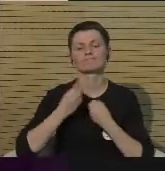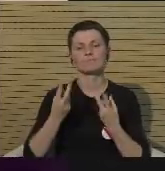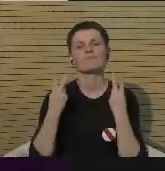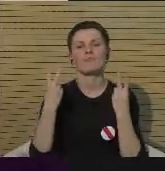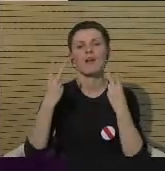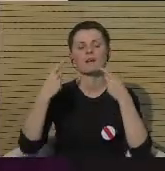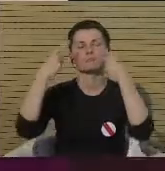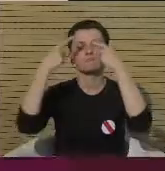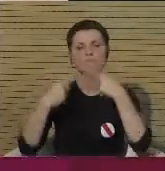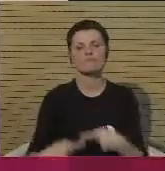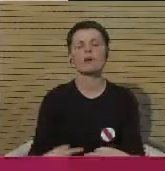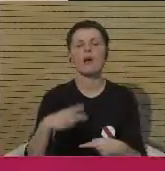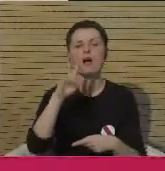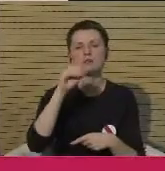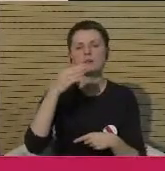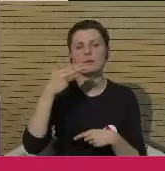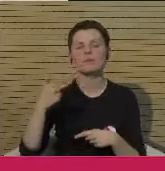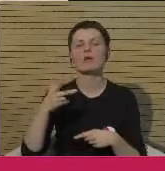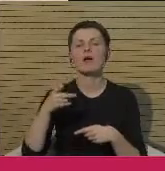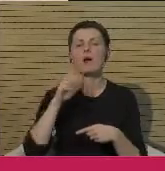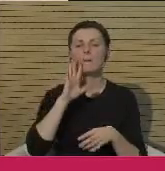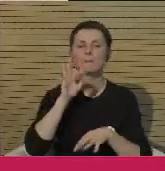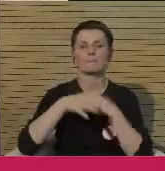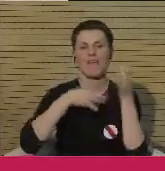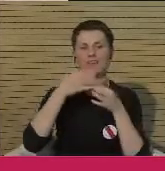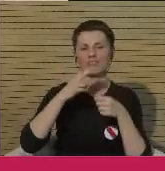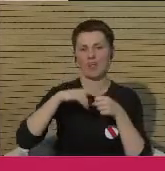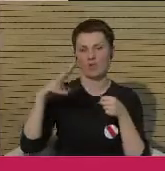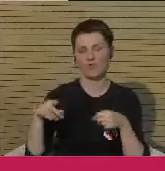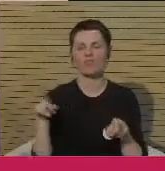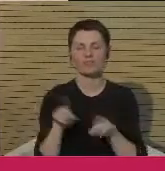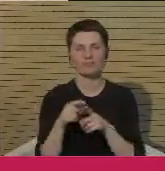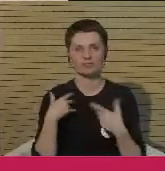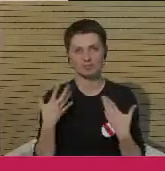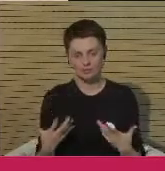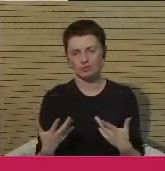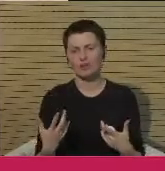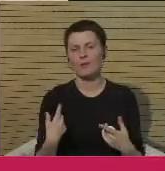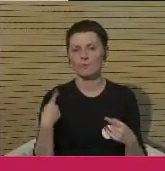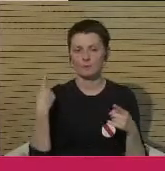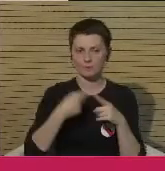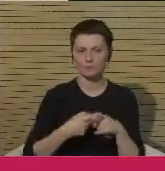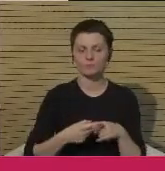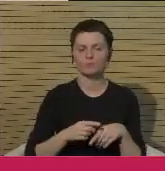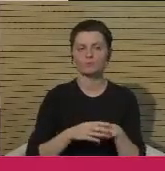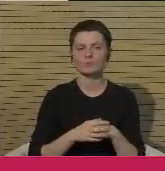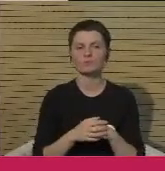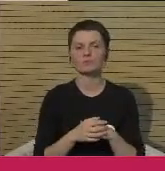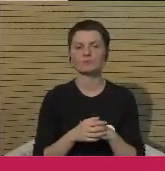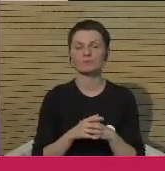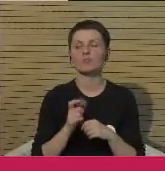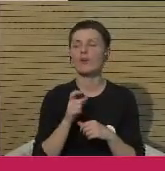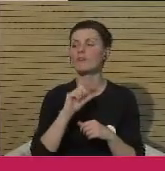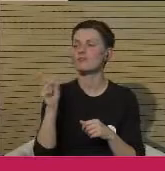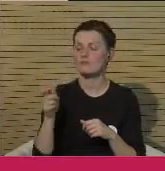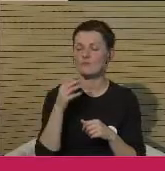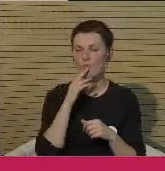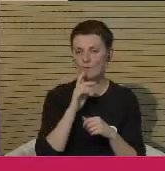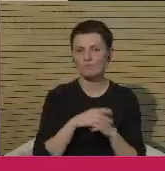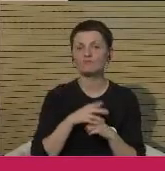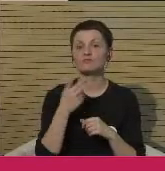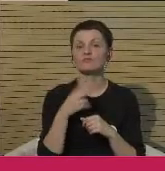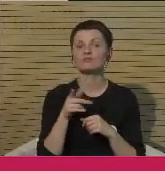we have the song that is repeated during the protests became a very important